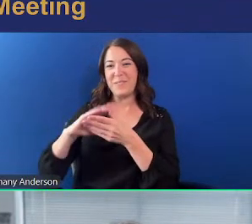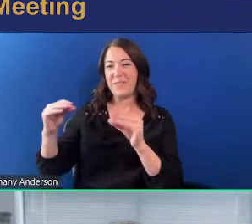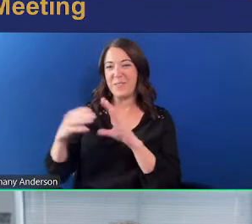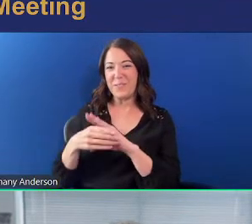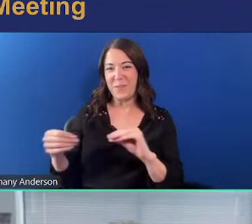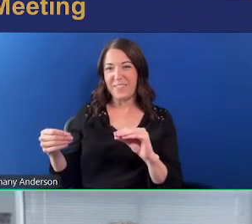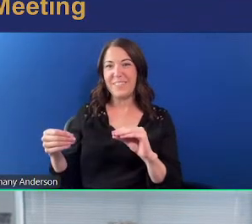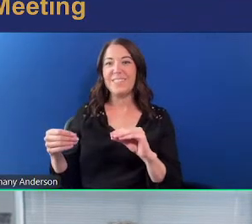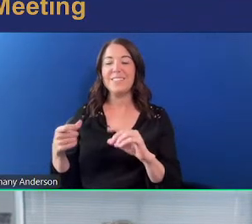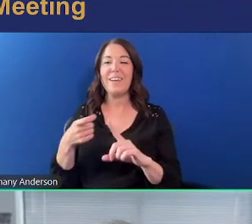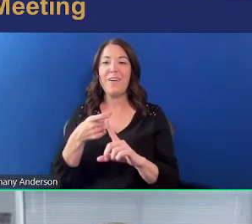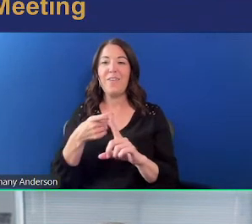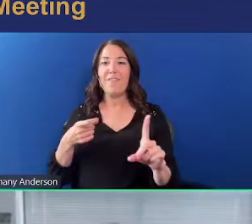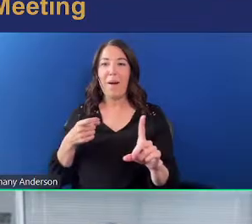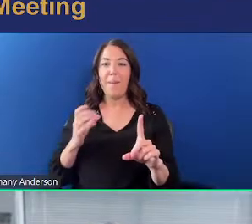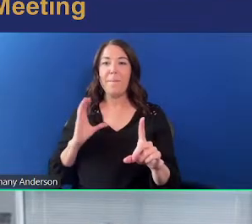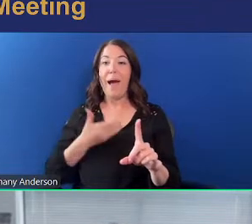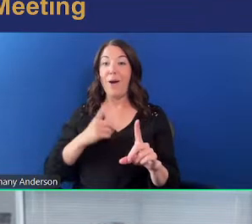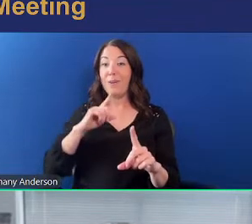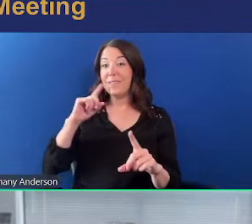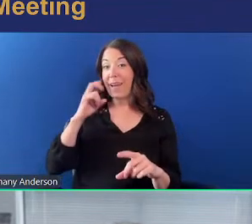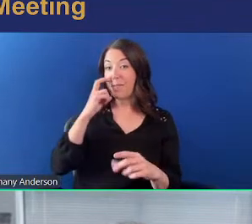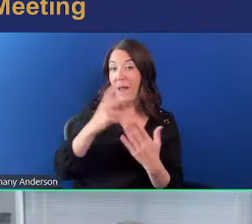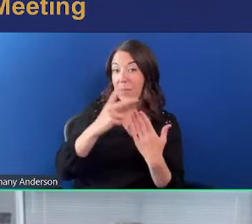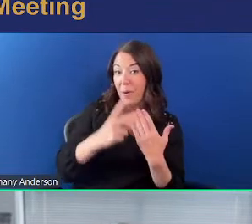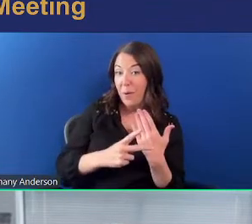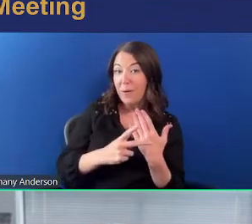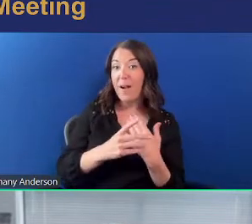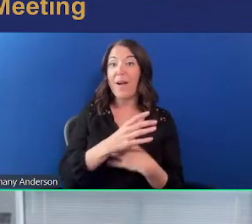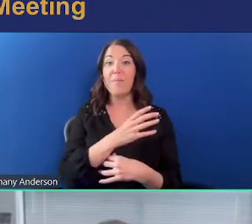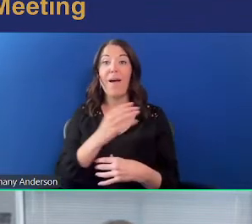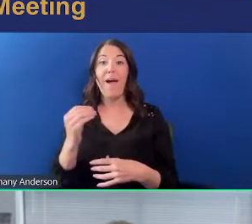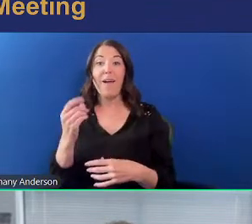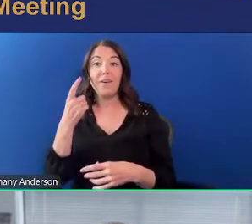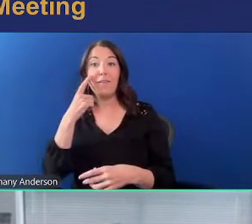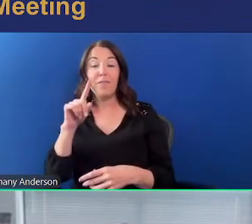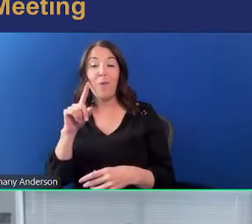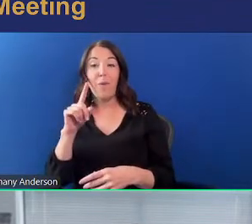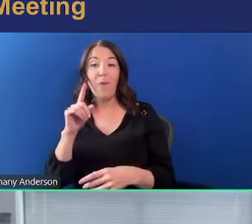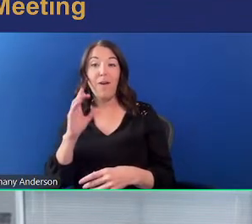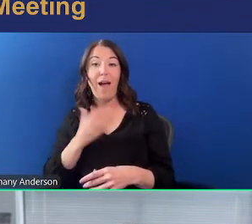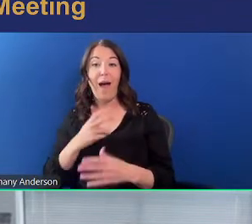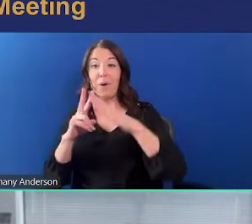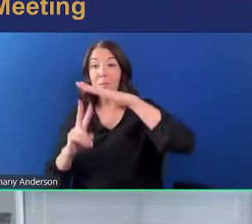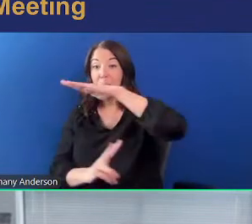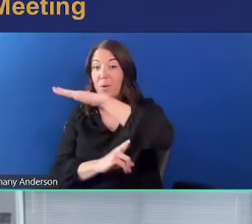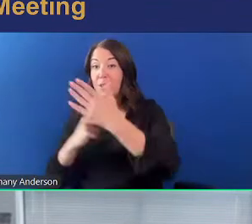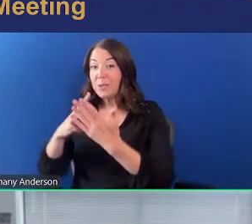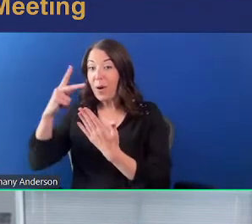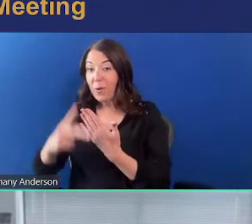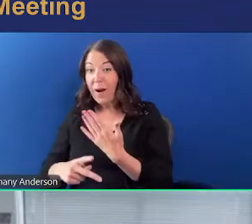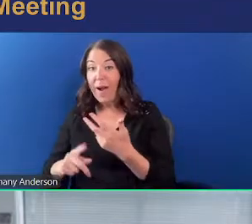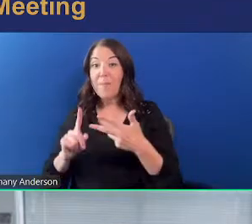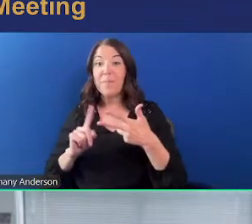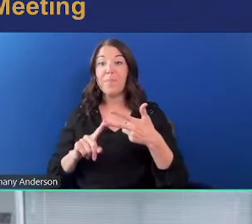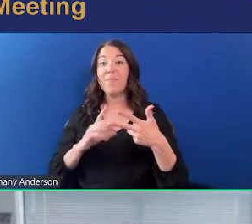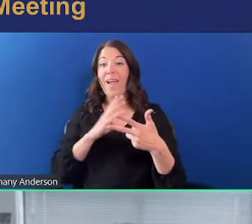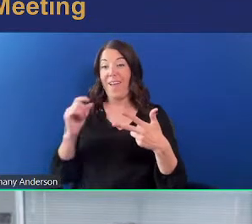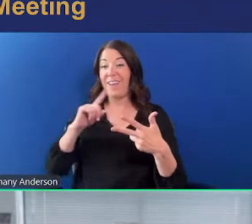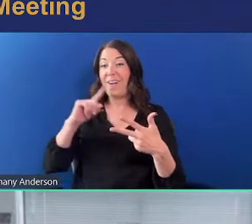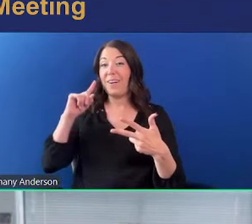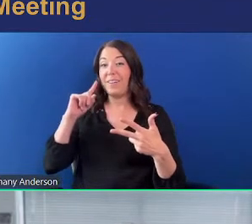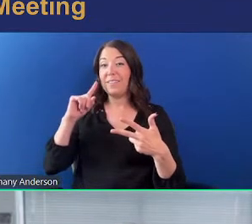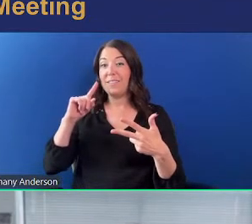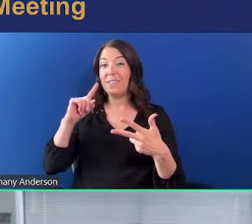from our deafblind program, also from our Bridges program, and then as well as the